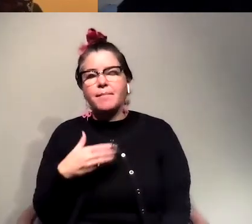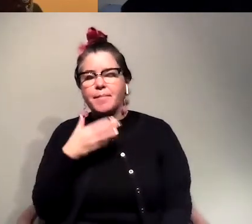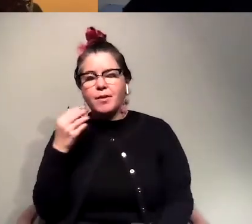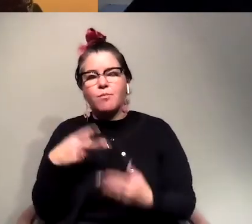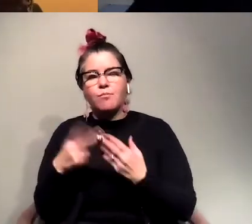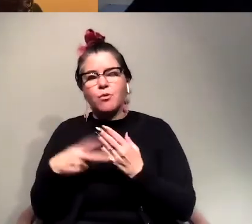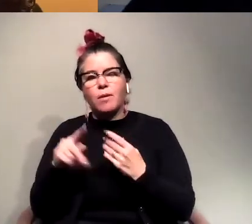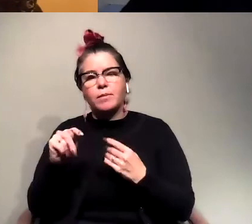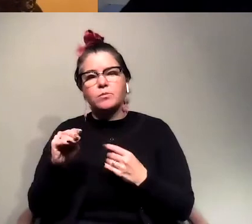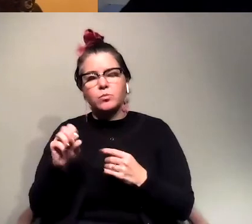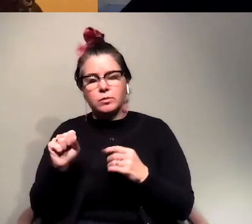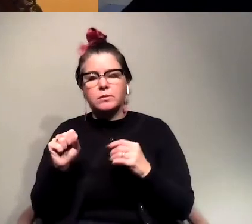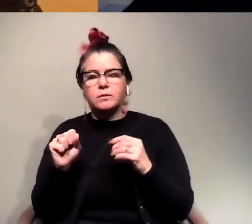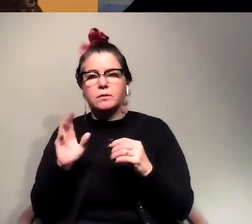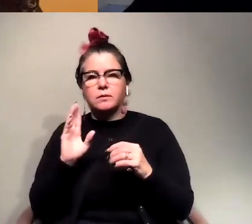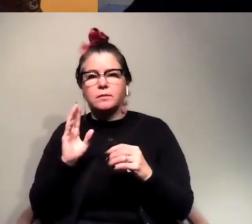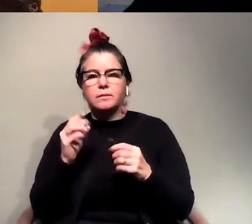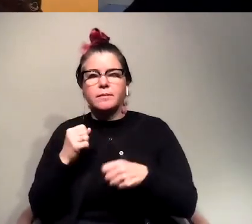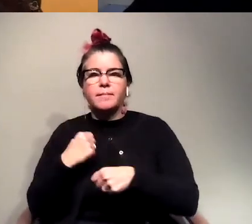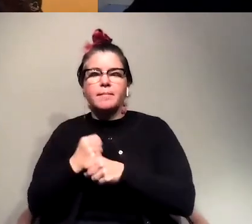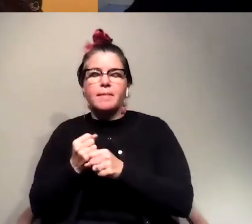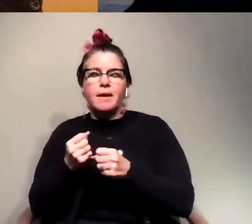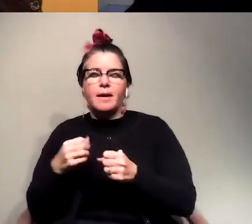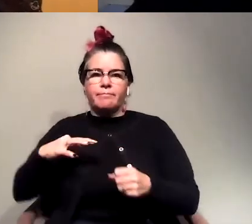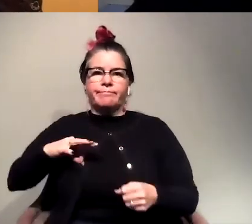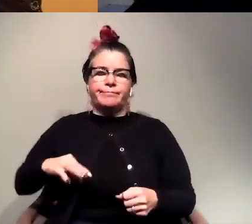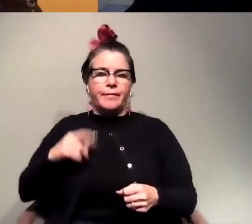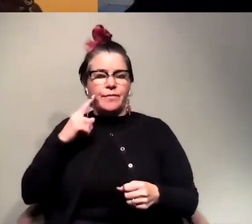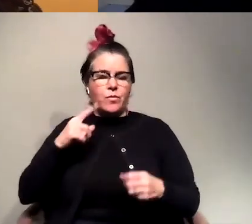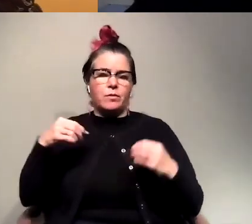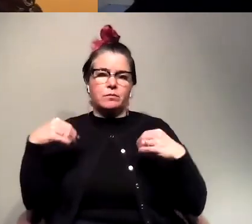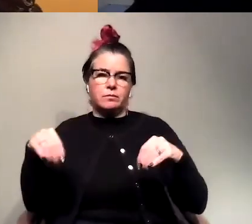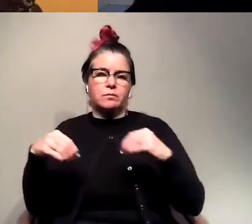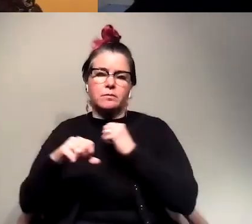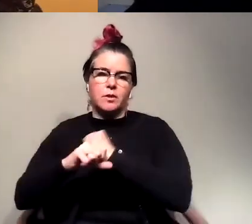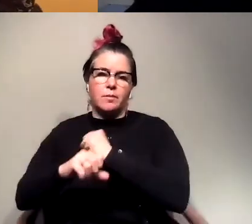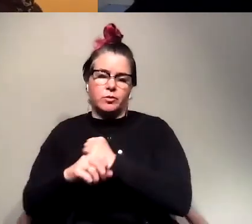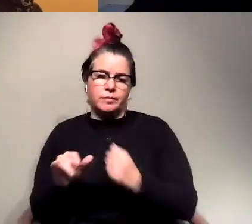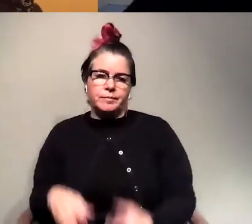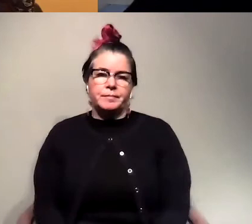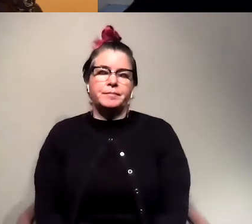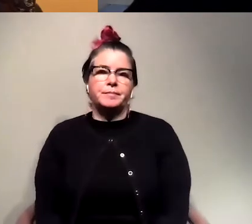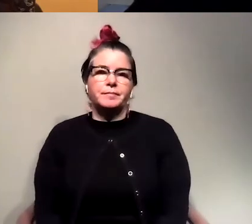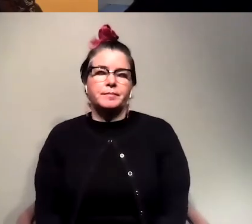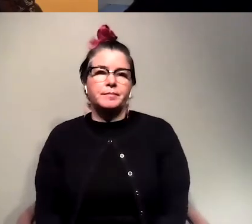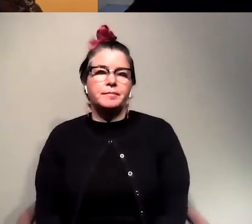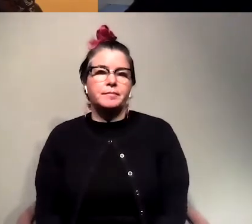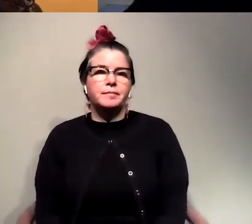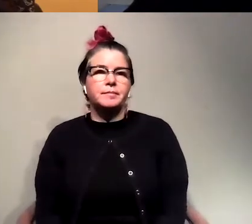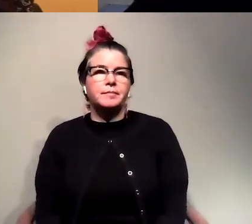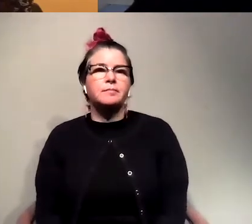finally make it, commercially profitable. And that's where you see a lot of this interest coming from all of a sudden.